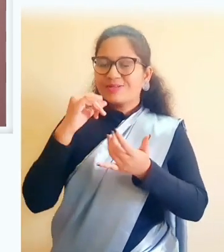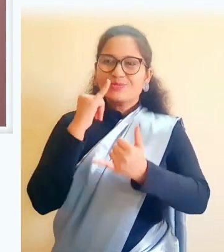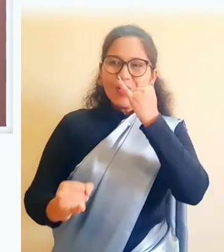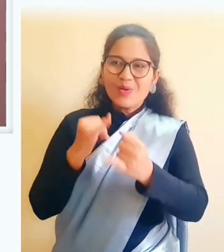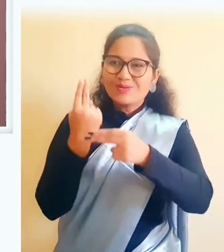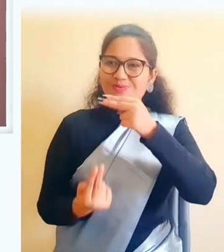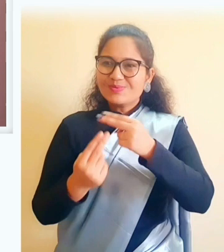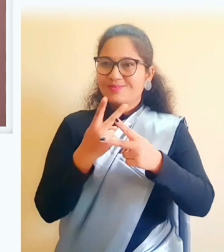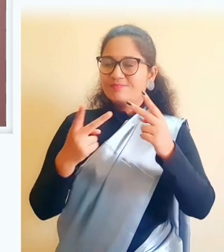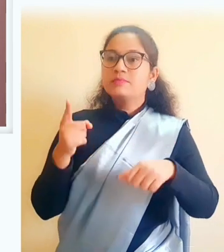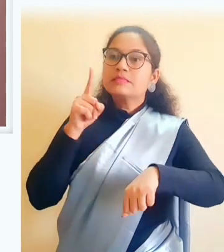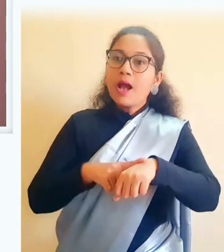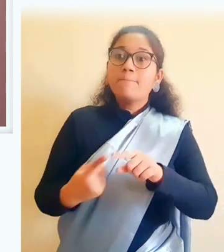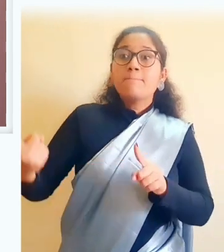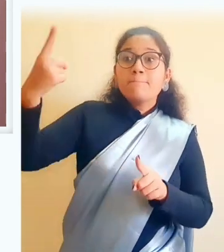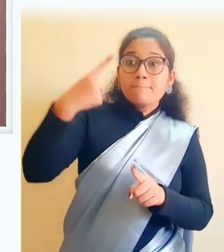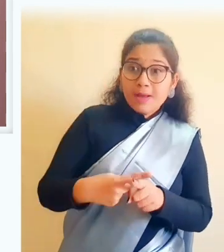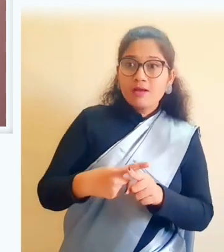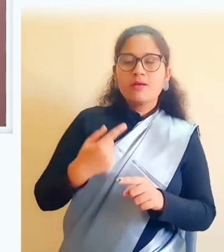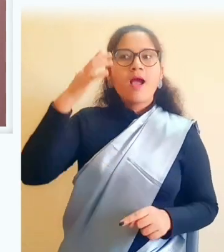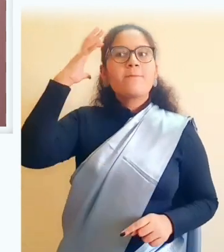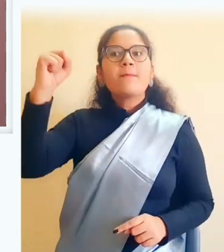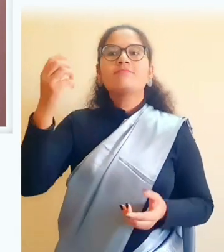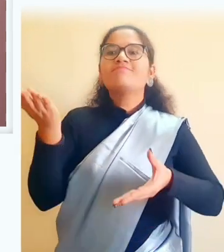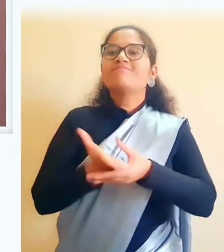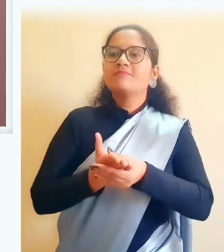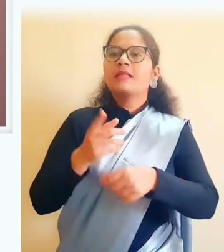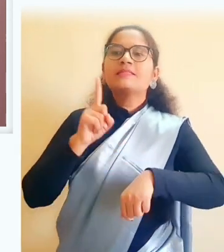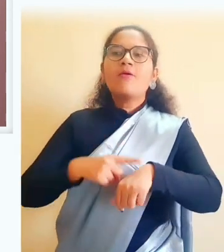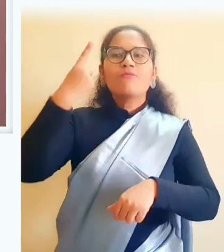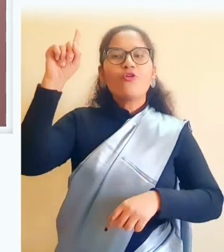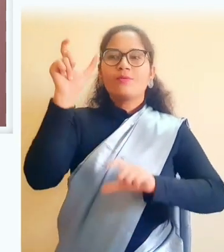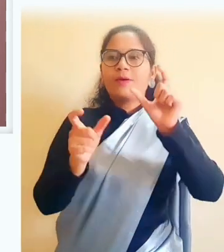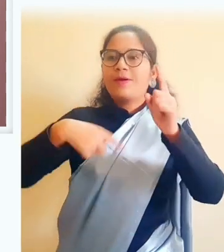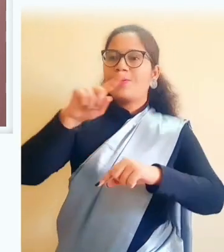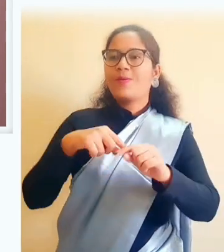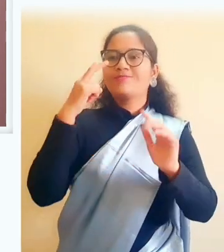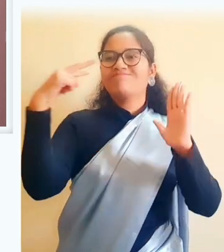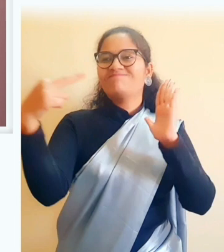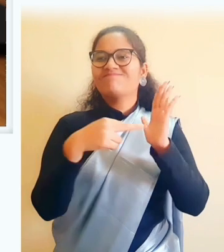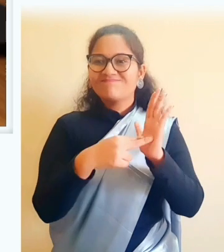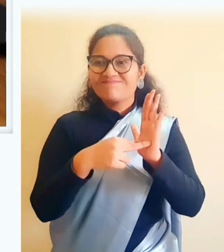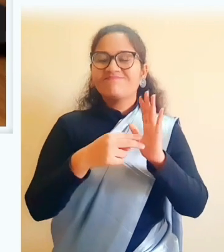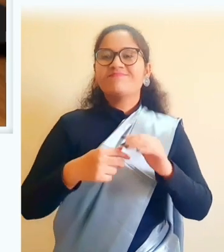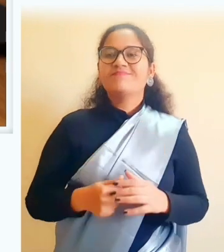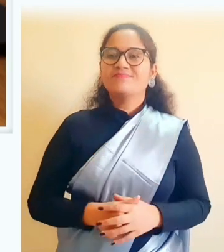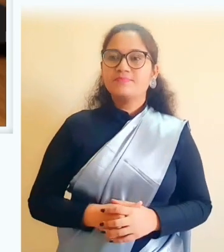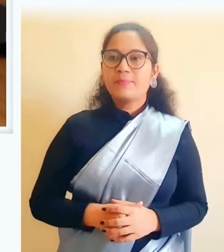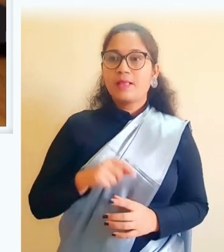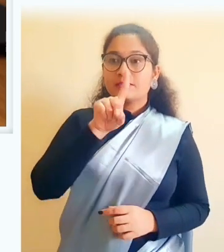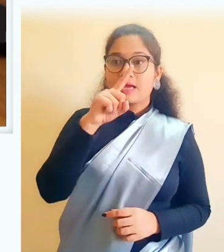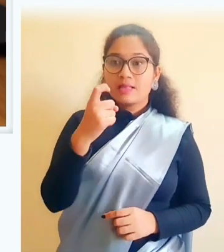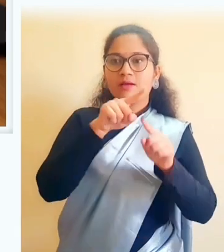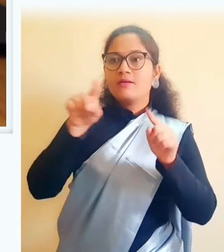historical monument, but also captioning a particular moment in time for a particular audience. During the 17th and